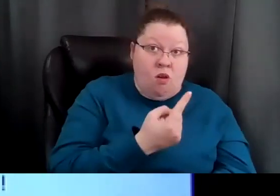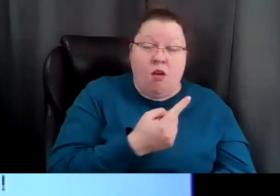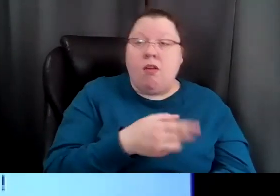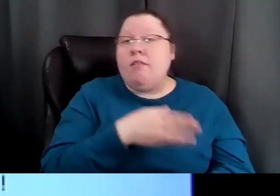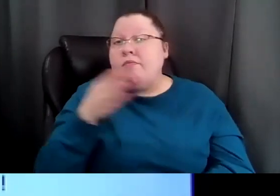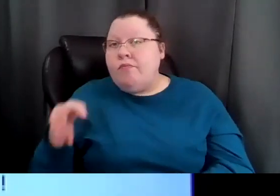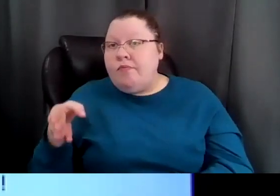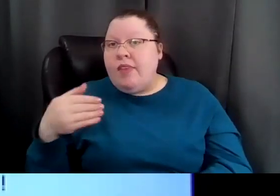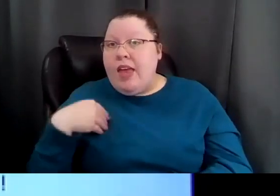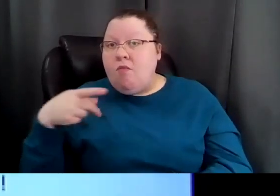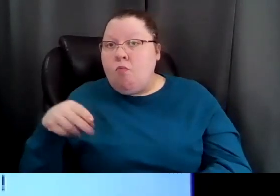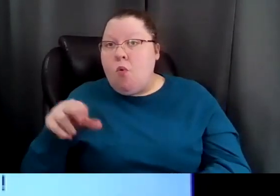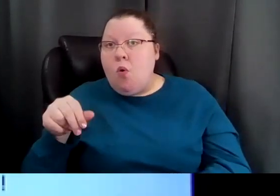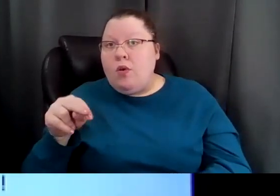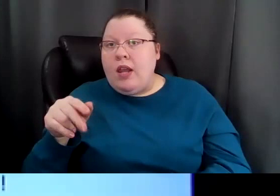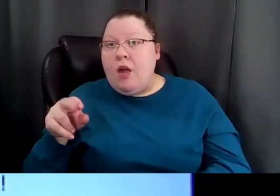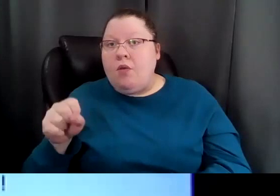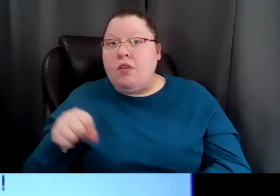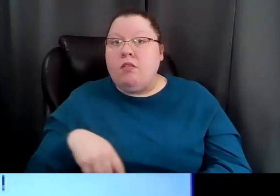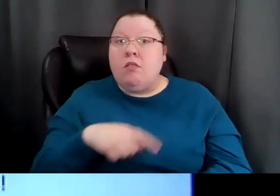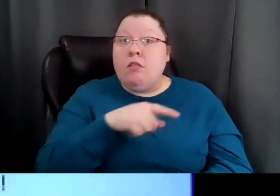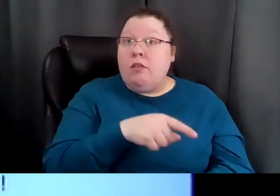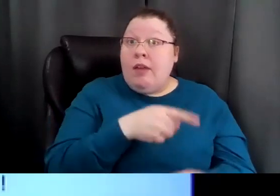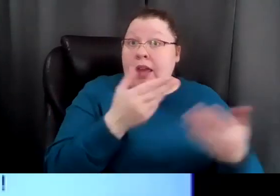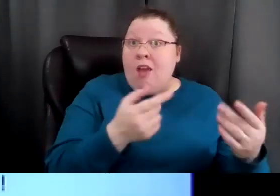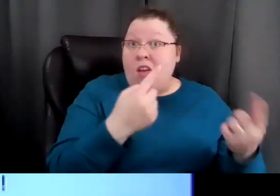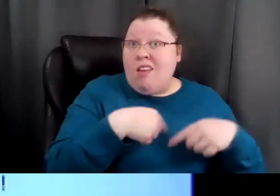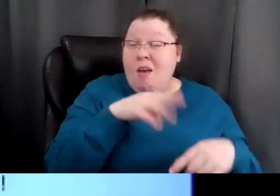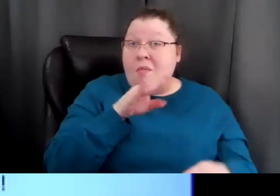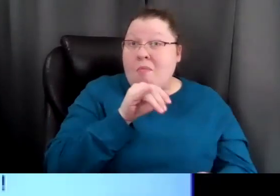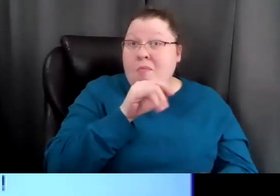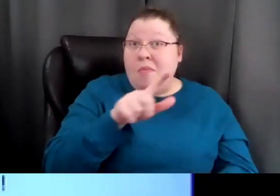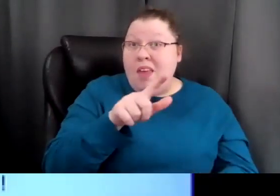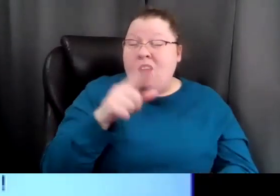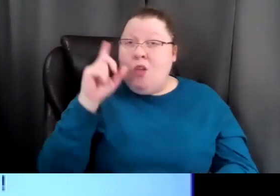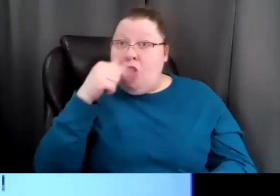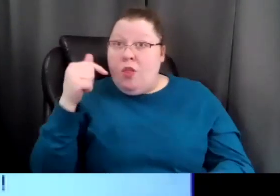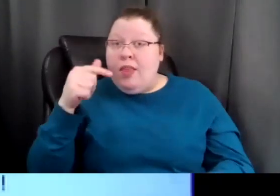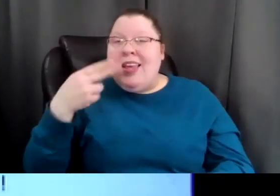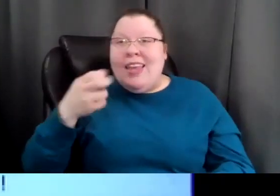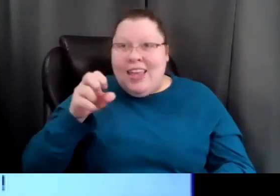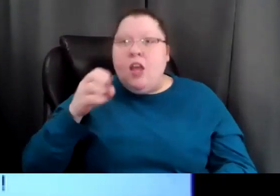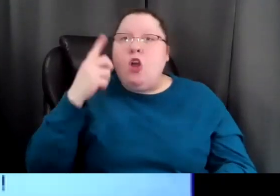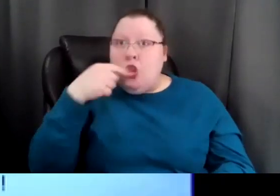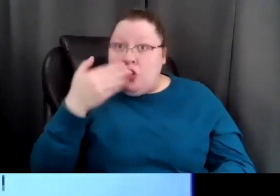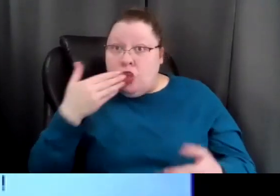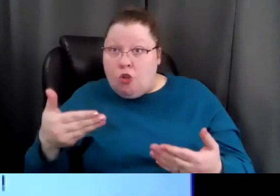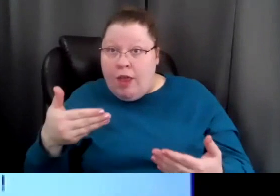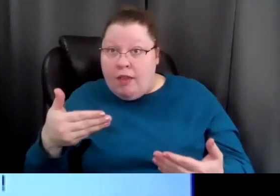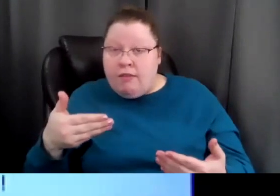and in the next sentence you have a pronoun. Here comes Bill. He looks great. We see this all the time. Watch